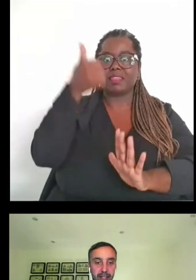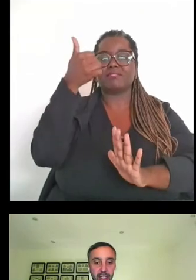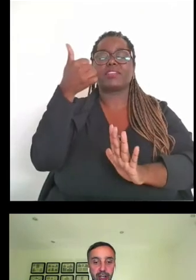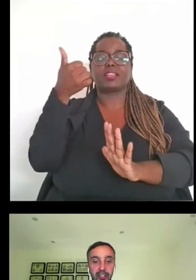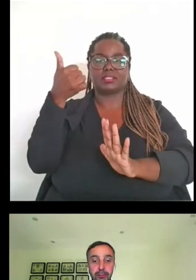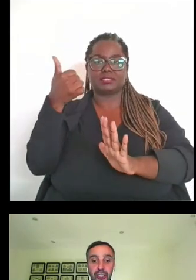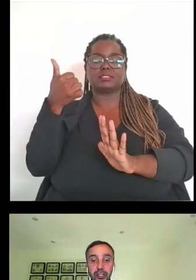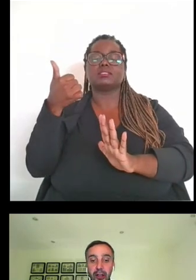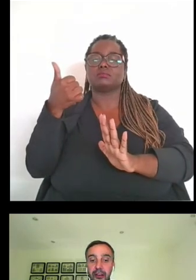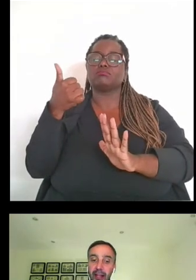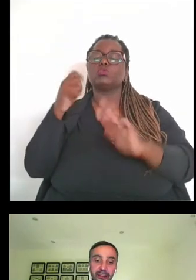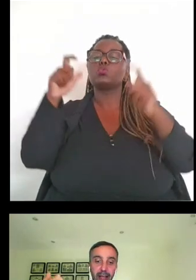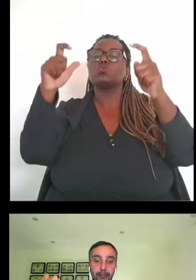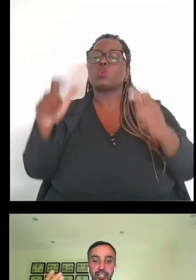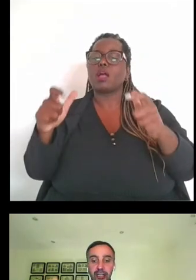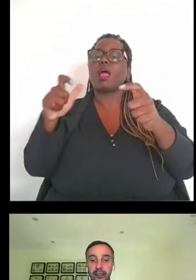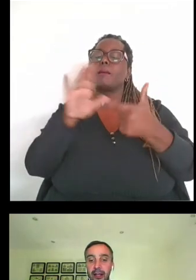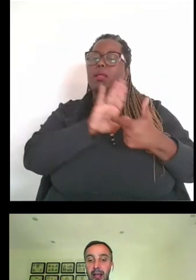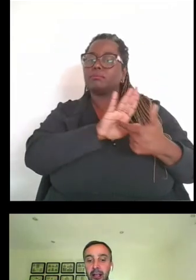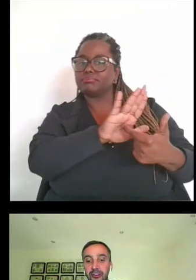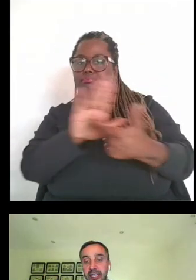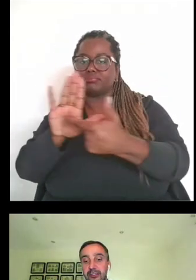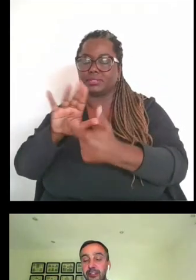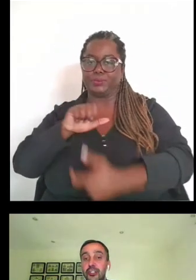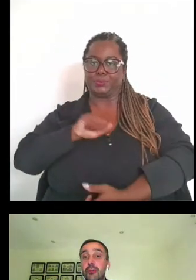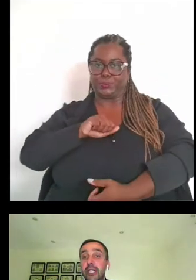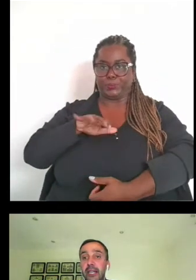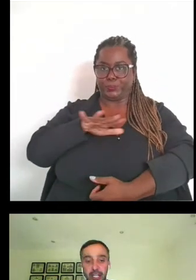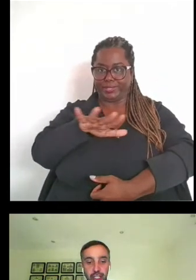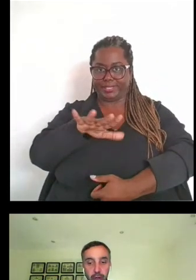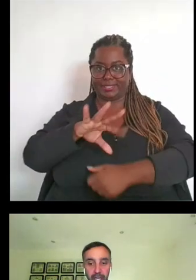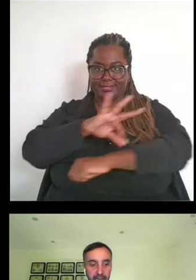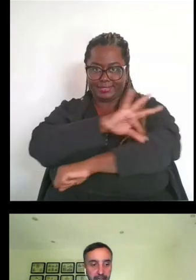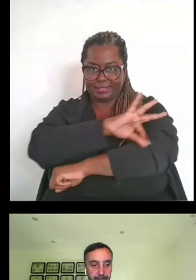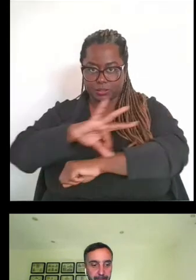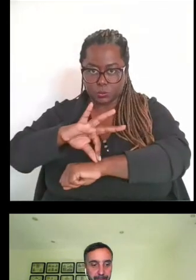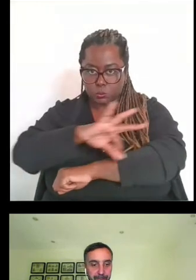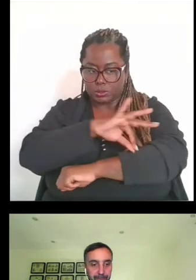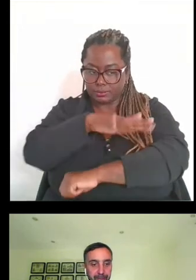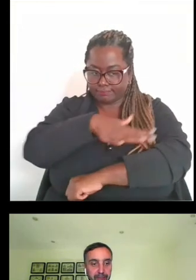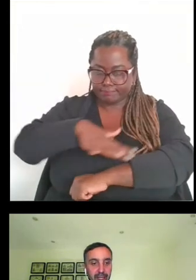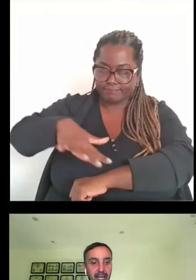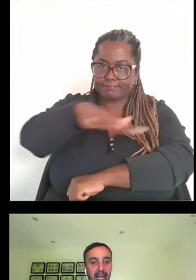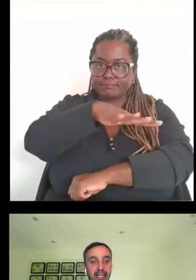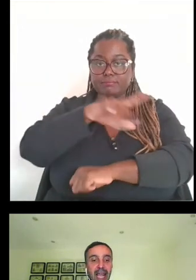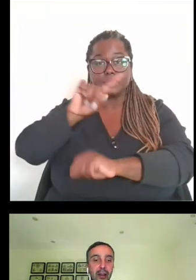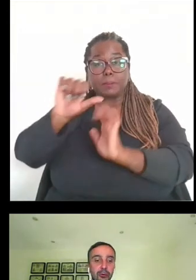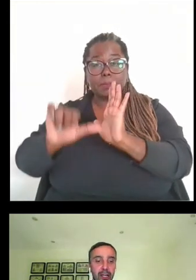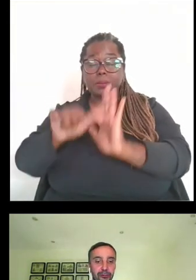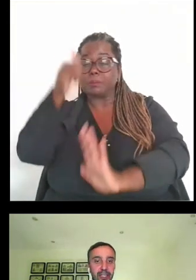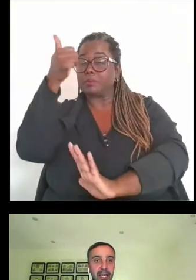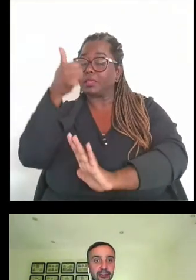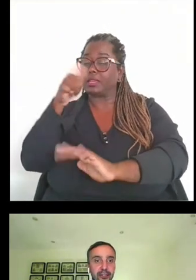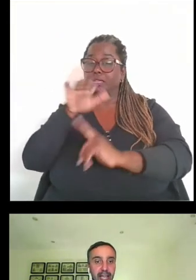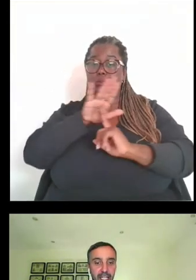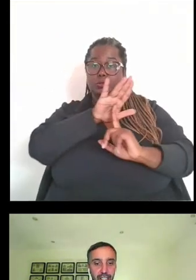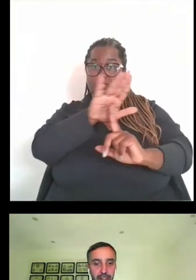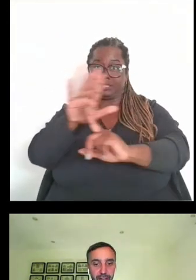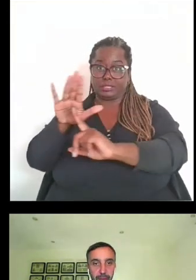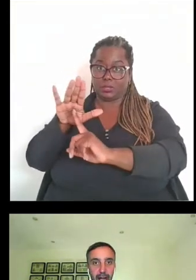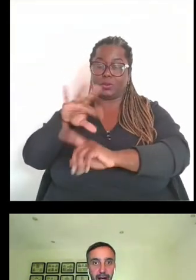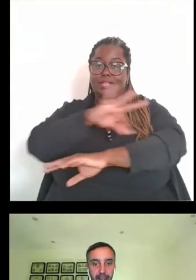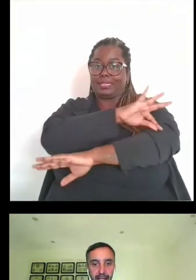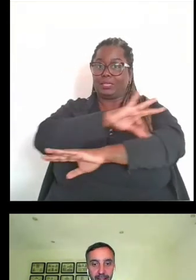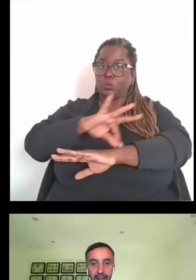the first architecture exhibition on that subject conceived in Germany and shown here the gallery of the